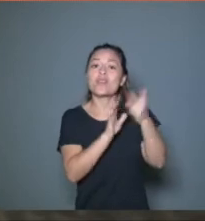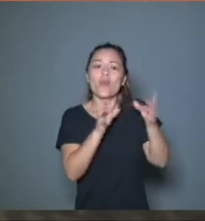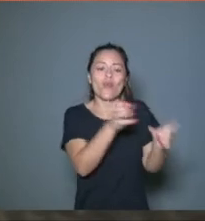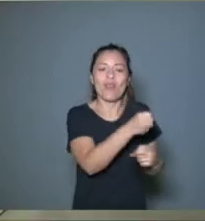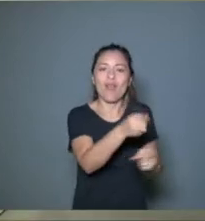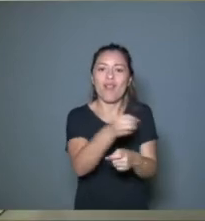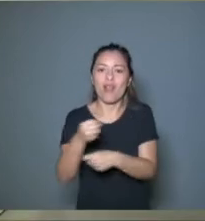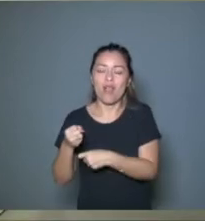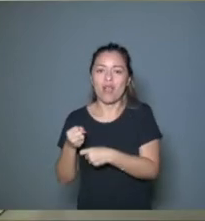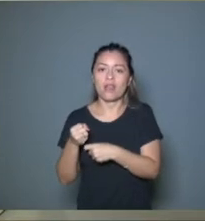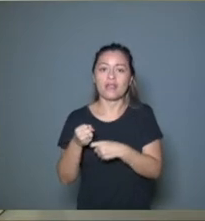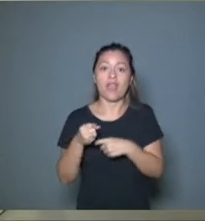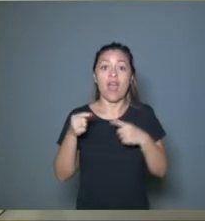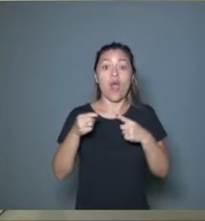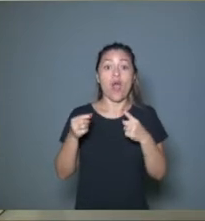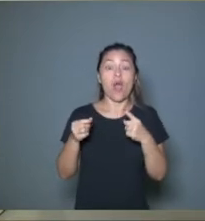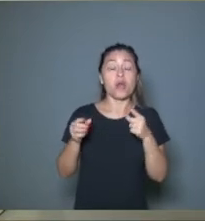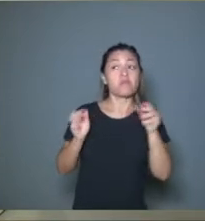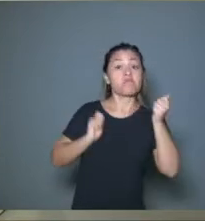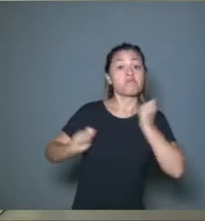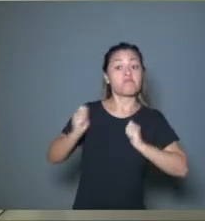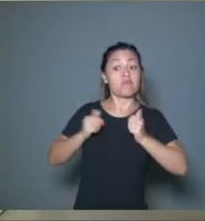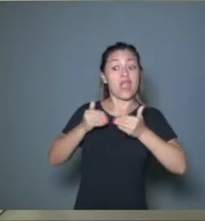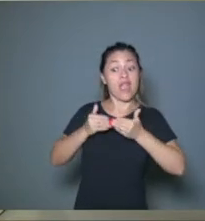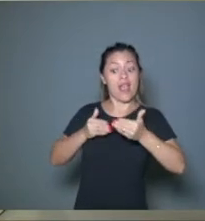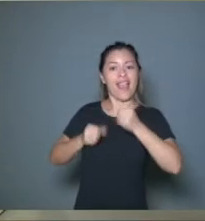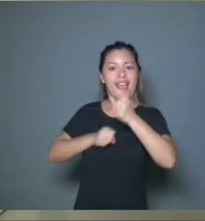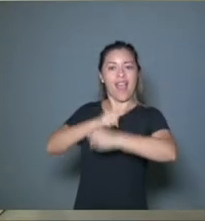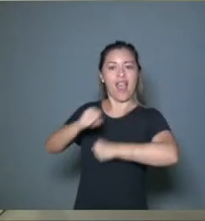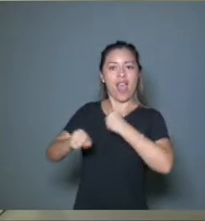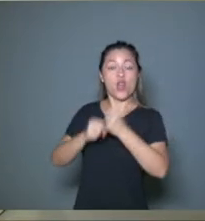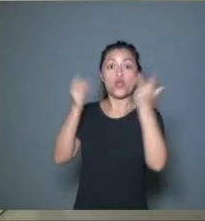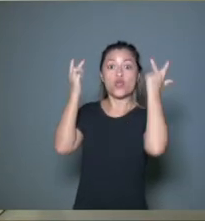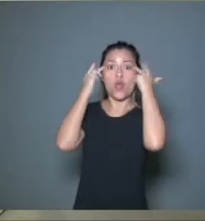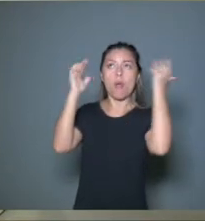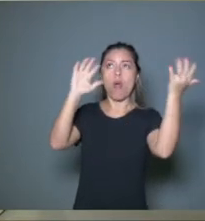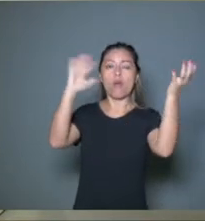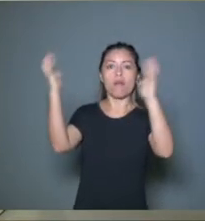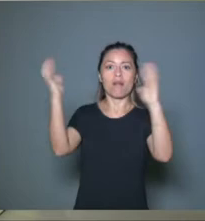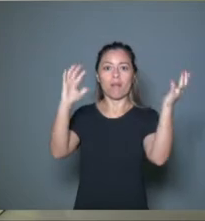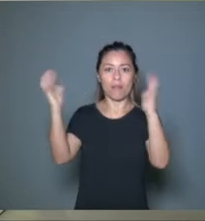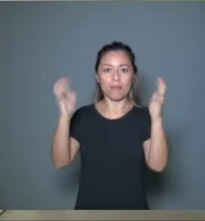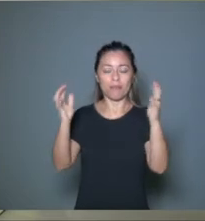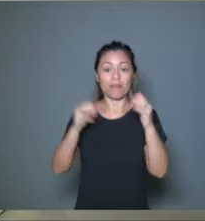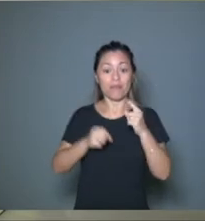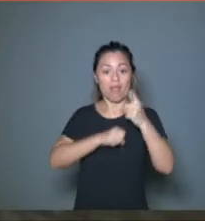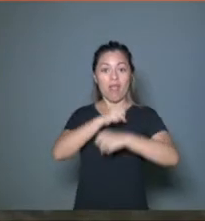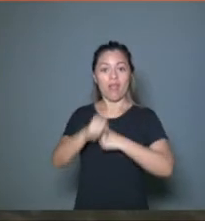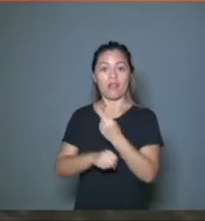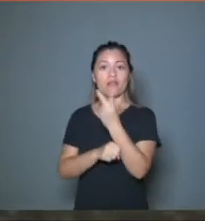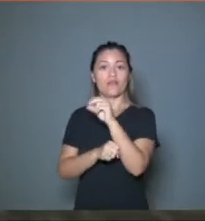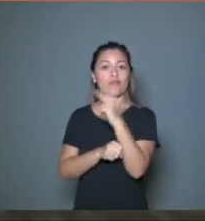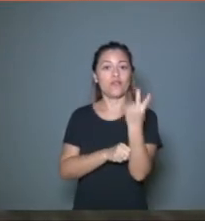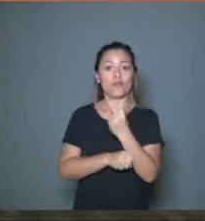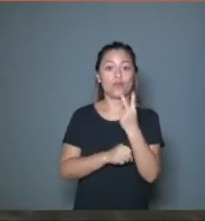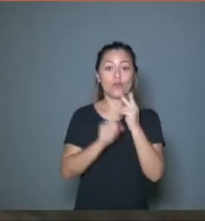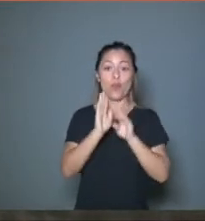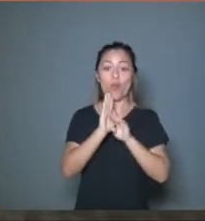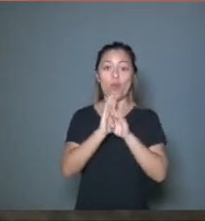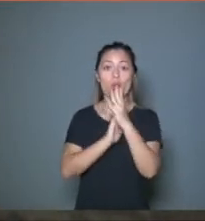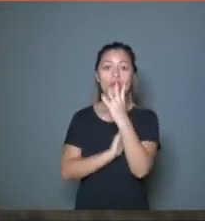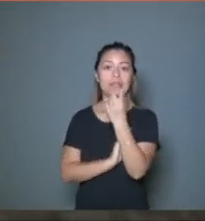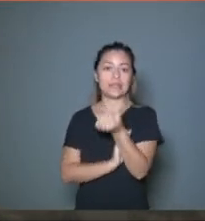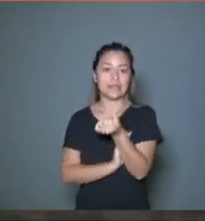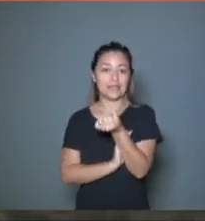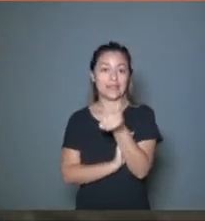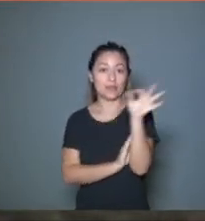it didn't rain as much in Mato Grosso. This year, normal weather is expected. That's why in 2022,